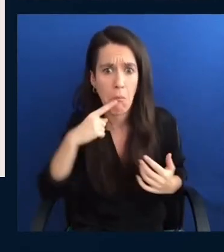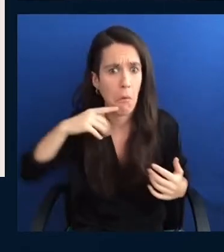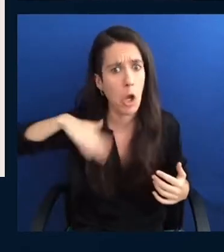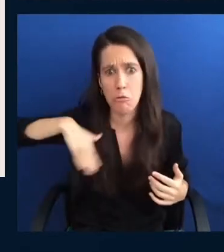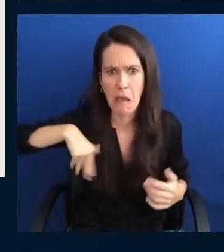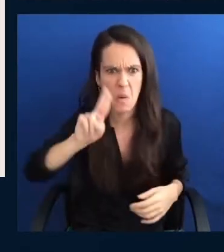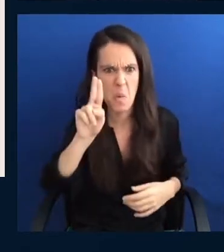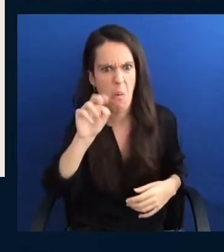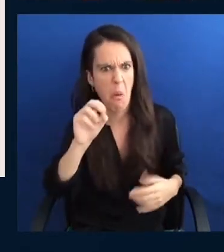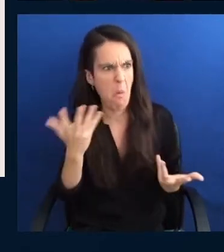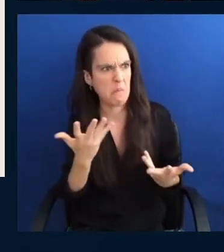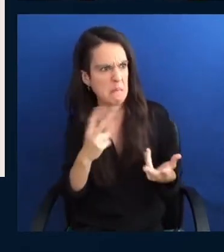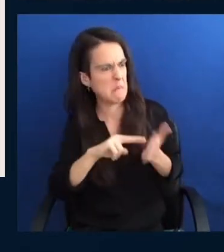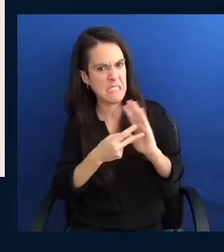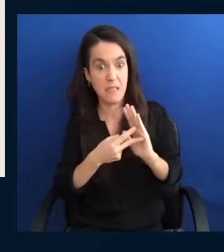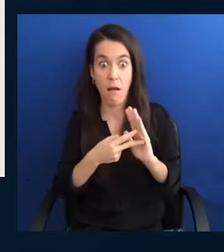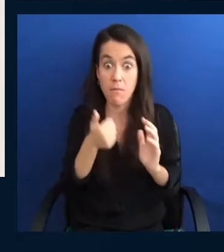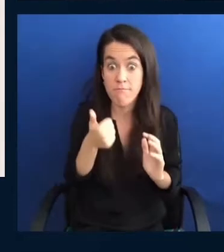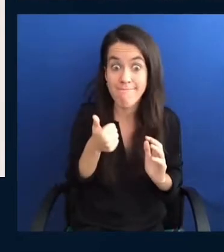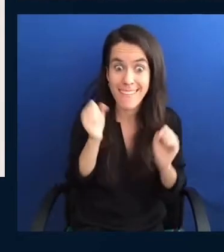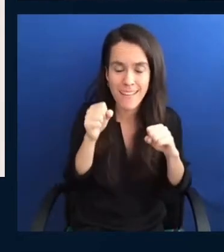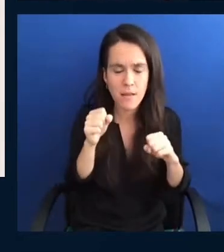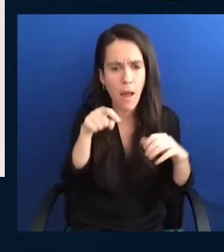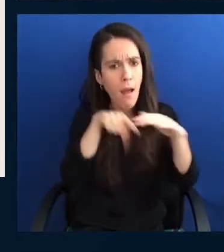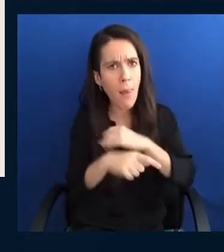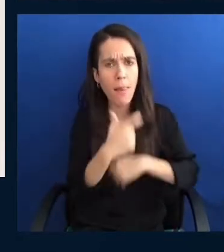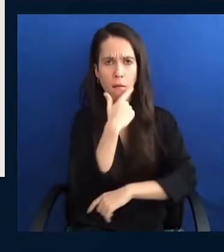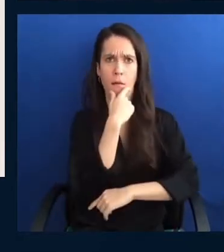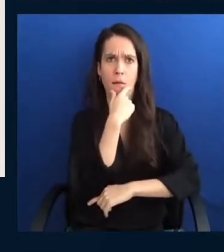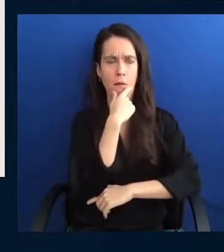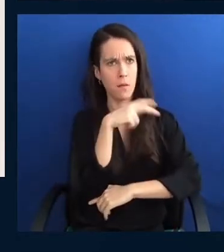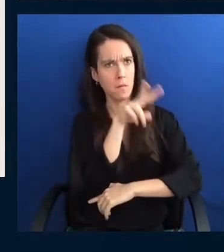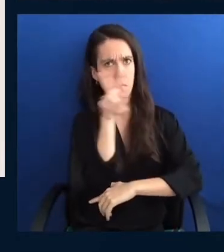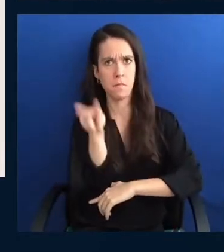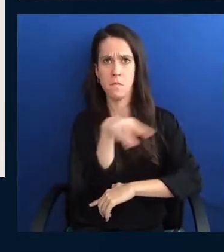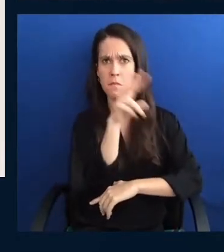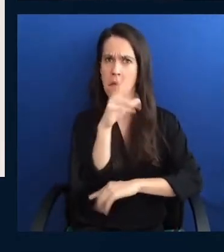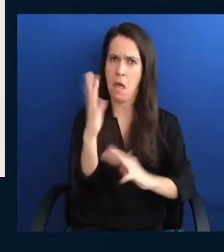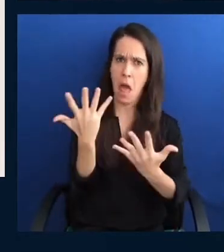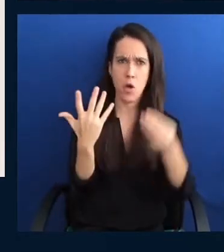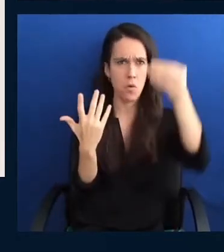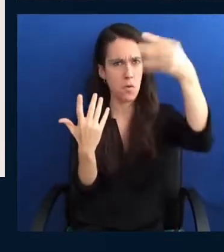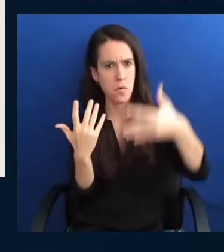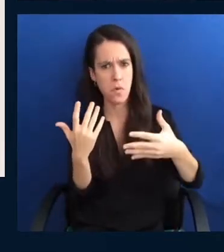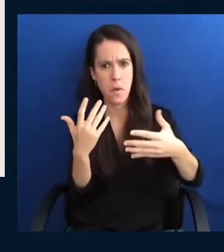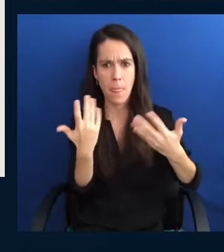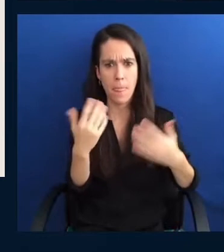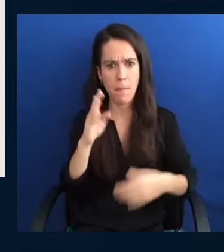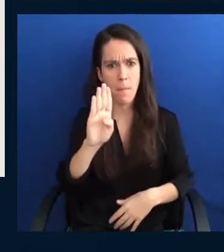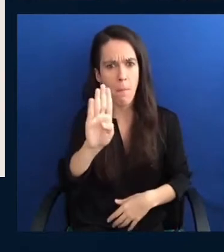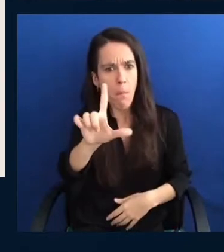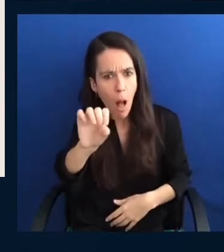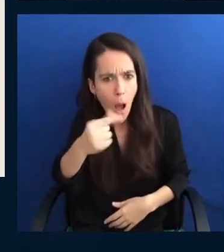place to find out about new features. So if you want to see how you could use the block list editor for regular pages and for